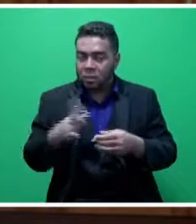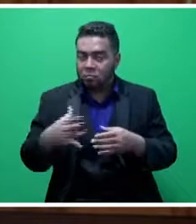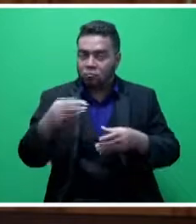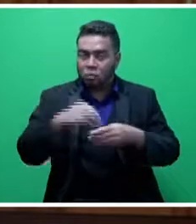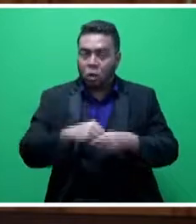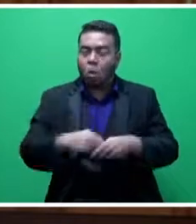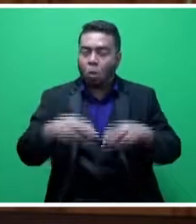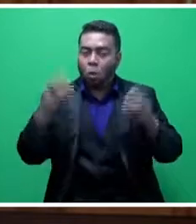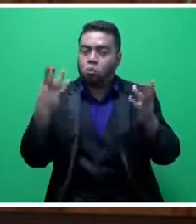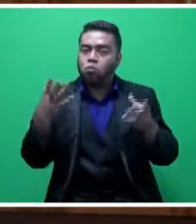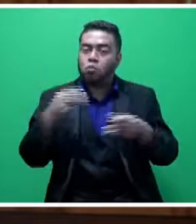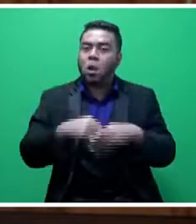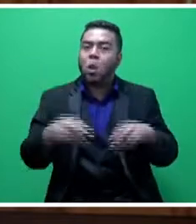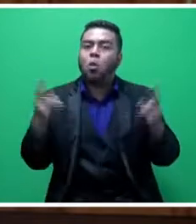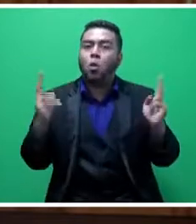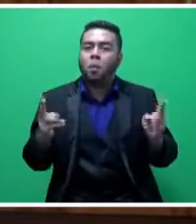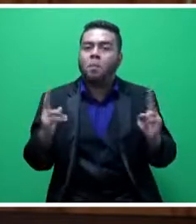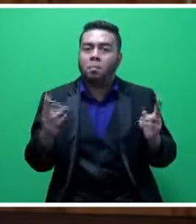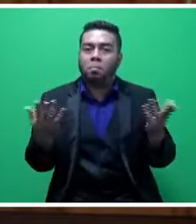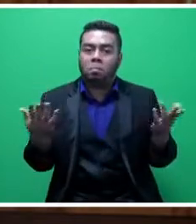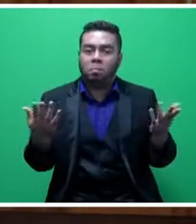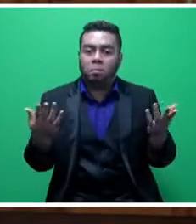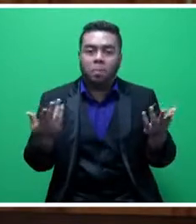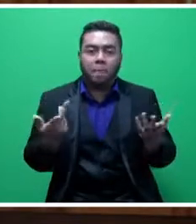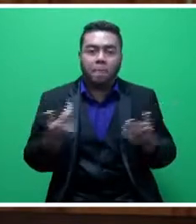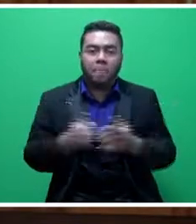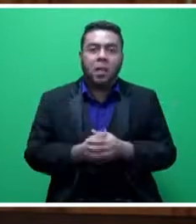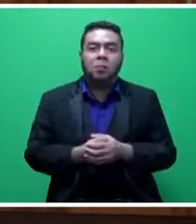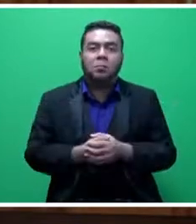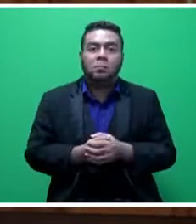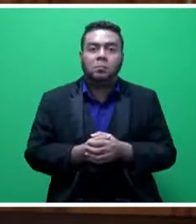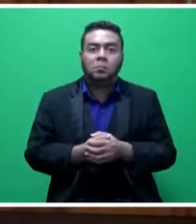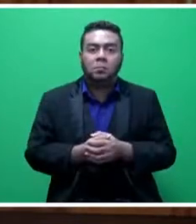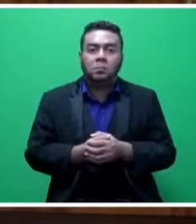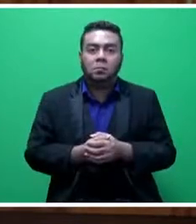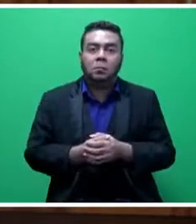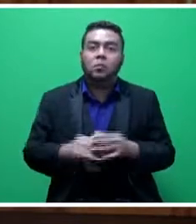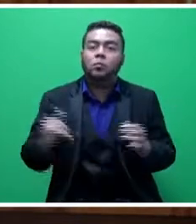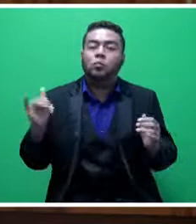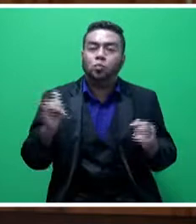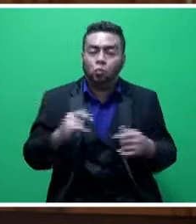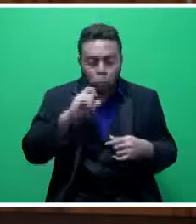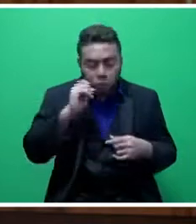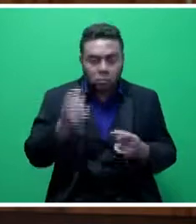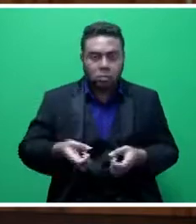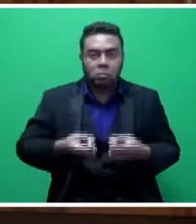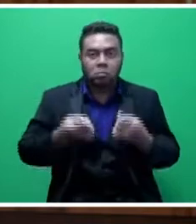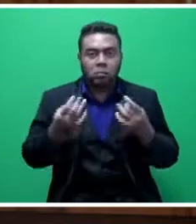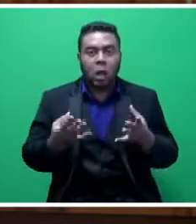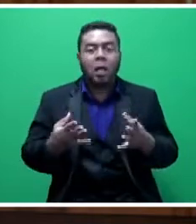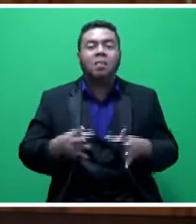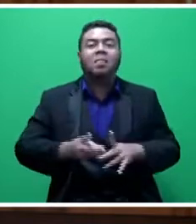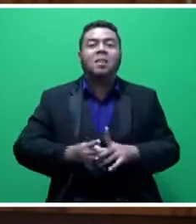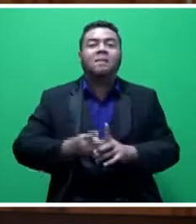as normal, but the remaining or the additional 0.5% point will be funneled into the development fund to ensure continued development